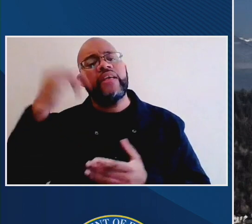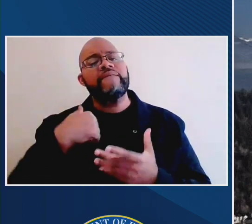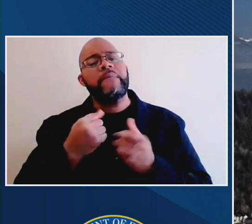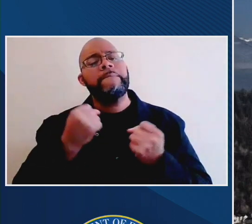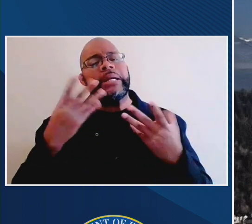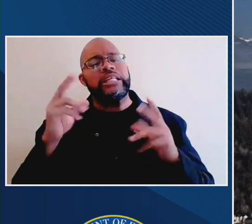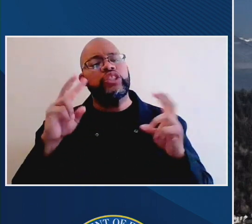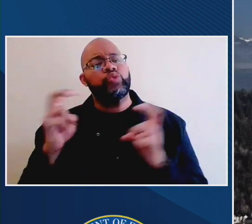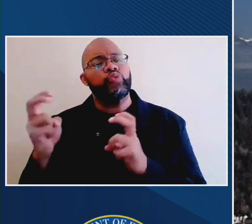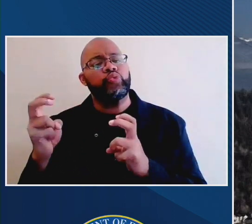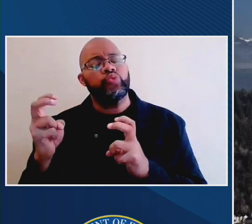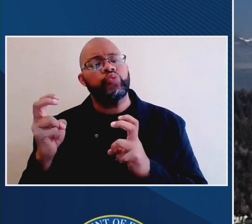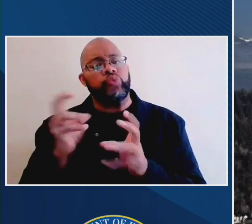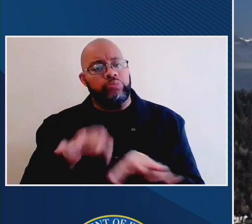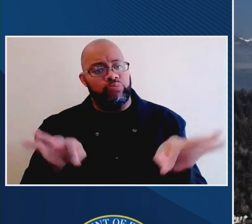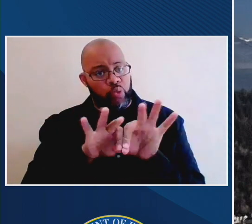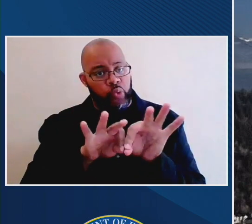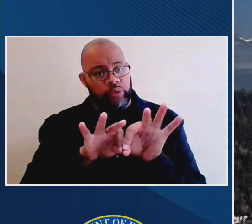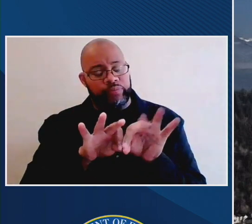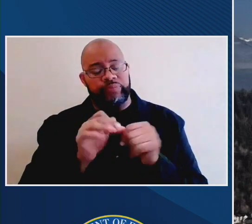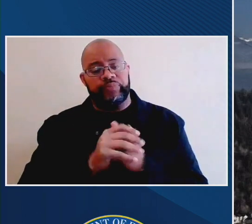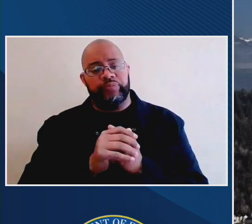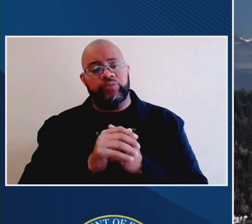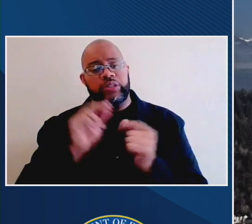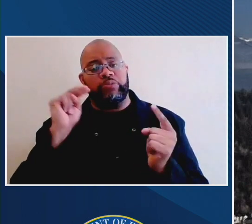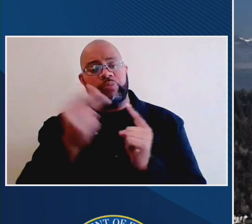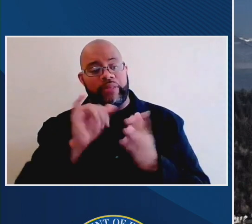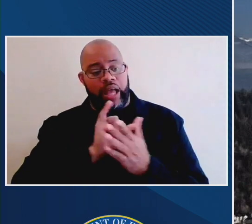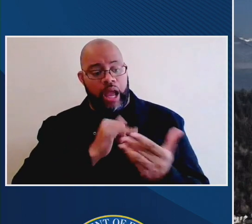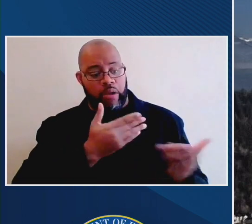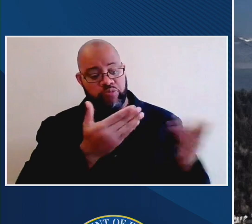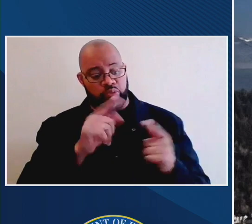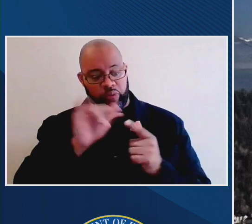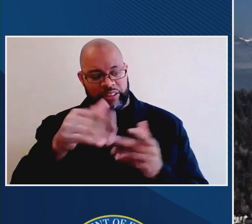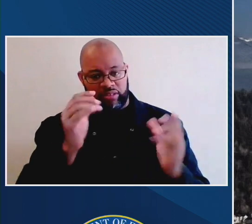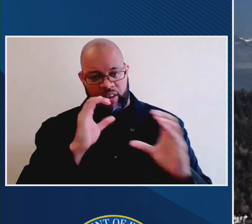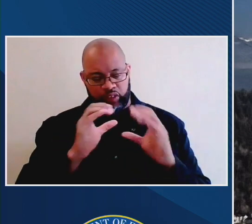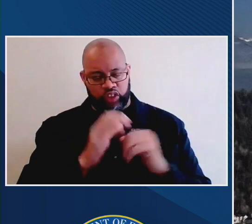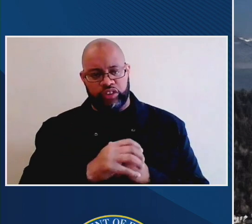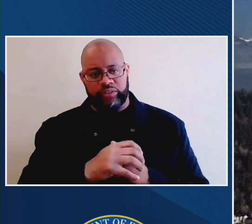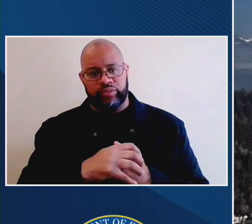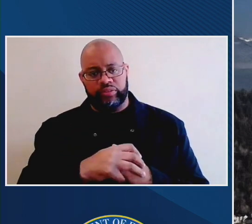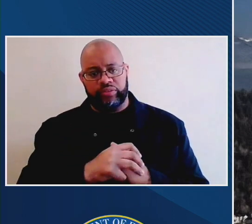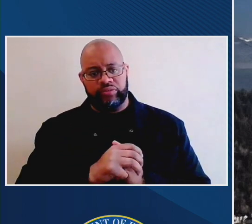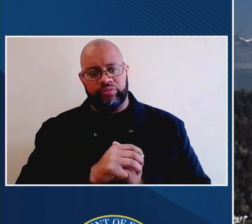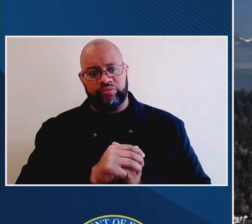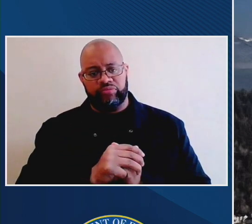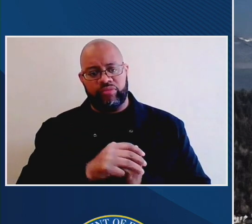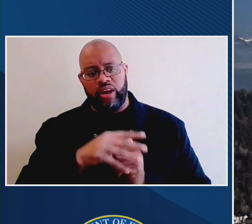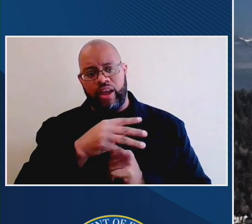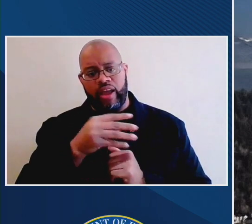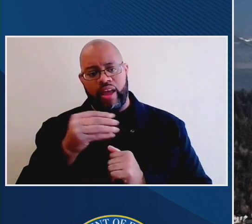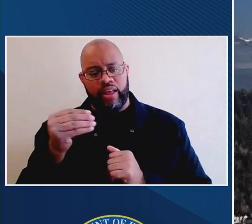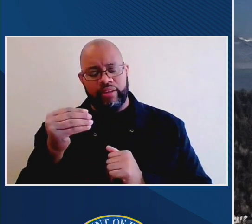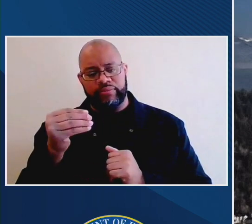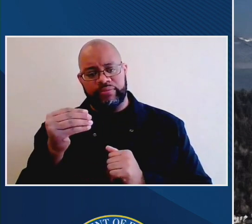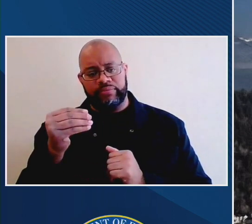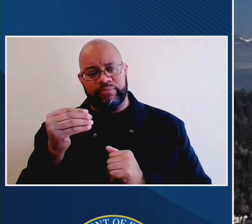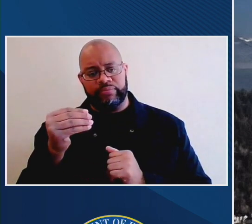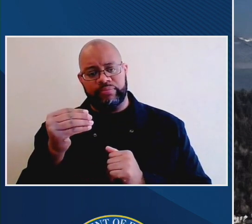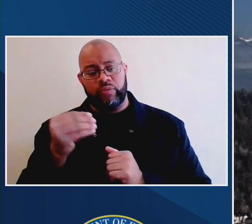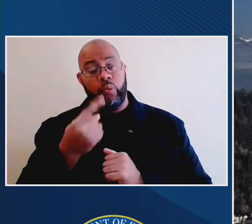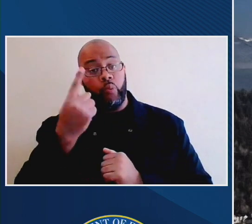program participant requirements in regards to non-citizen eligibility mirror the Title IV eligibility requirements. So you're going to have